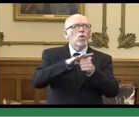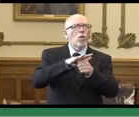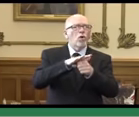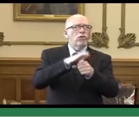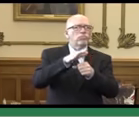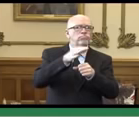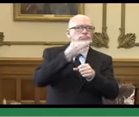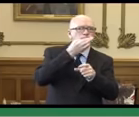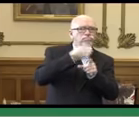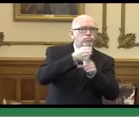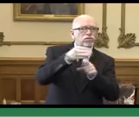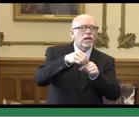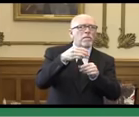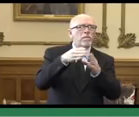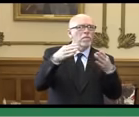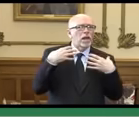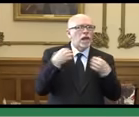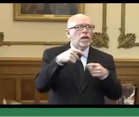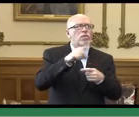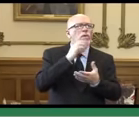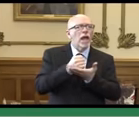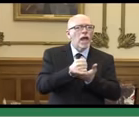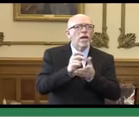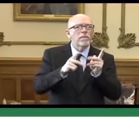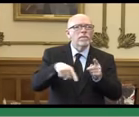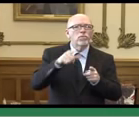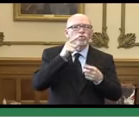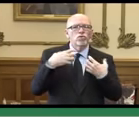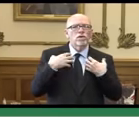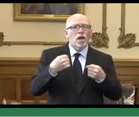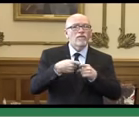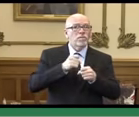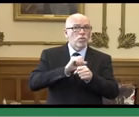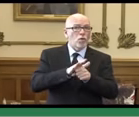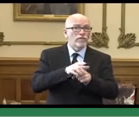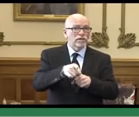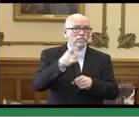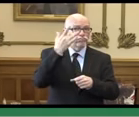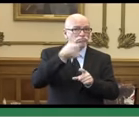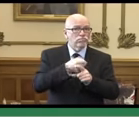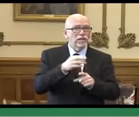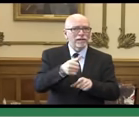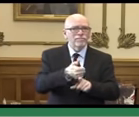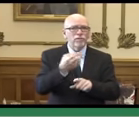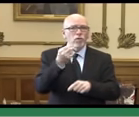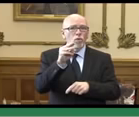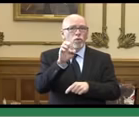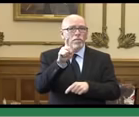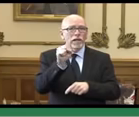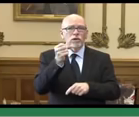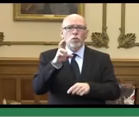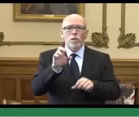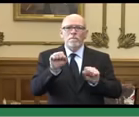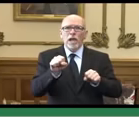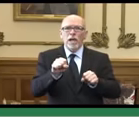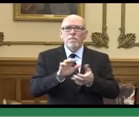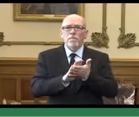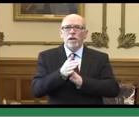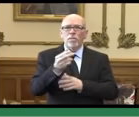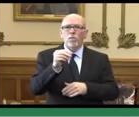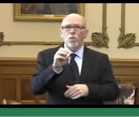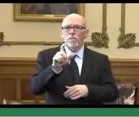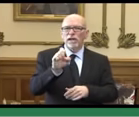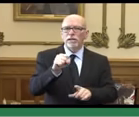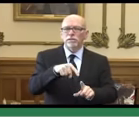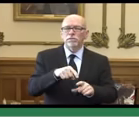and public health to assist individuals who are recovering from COVID and experiencing homelessness or at risk for homelessness.